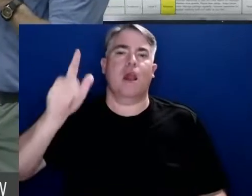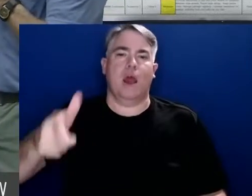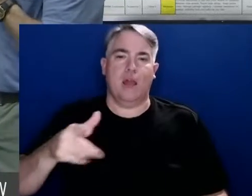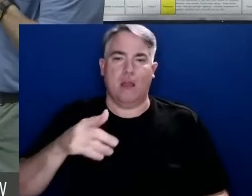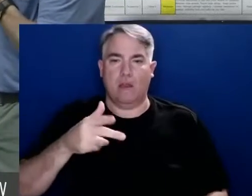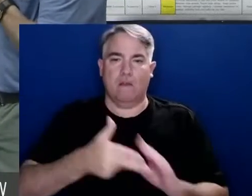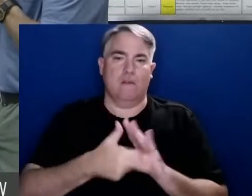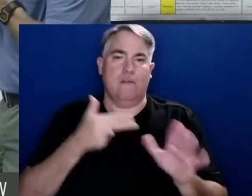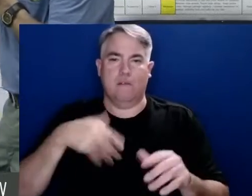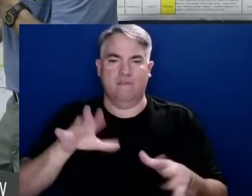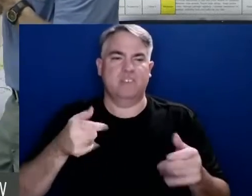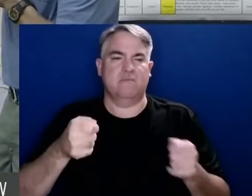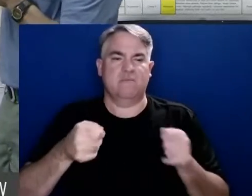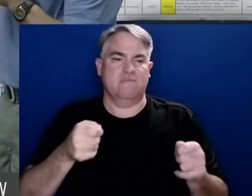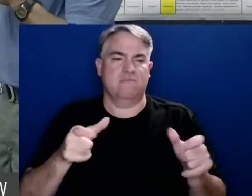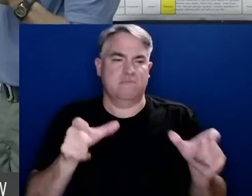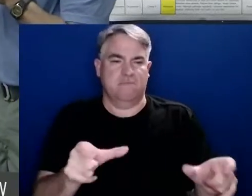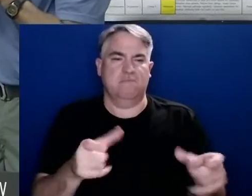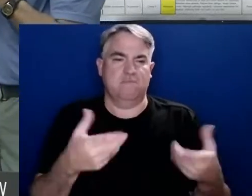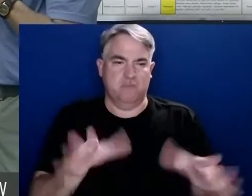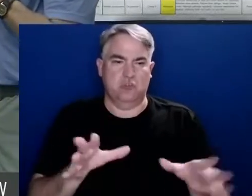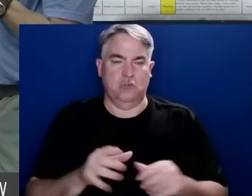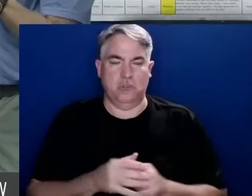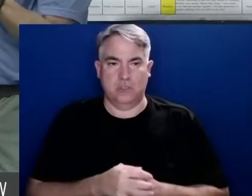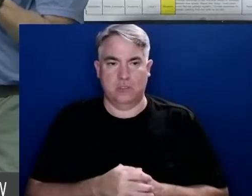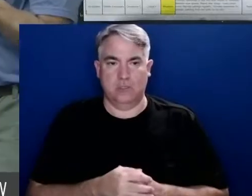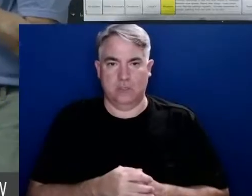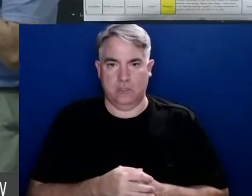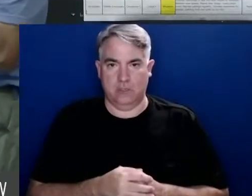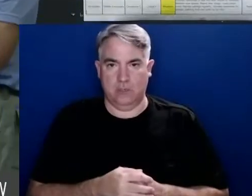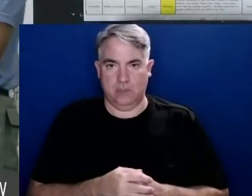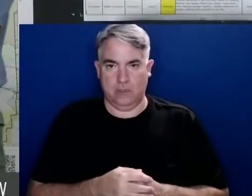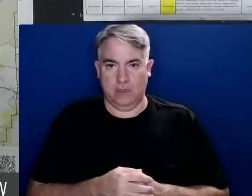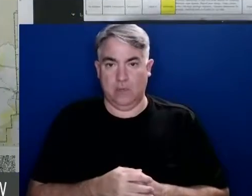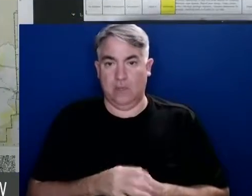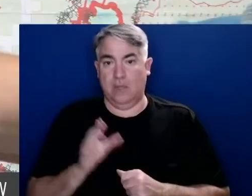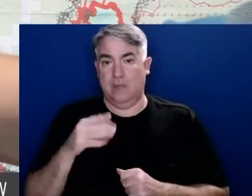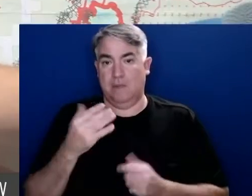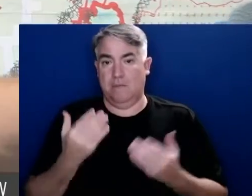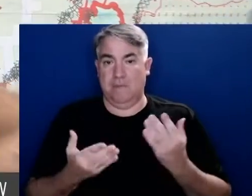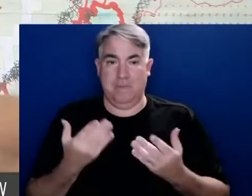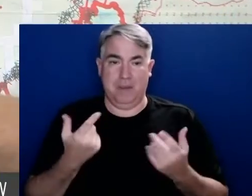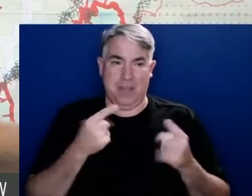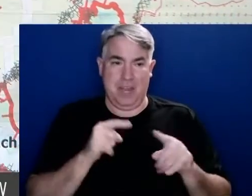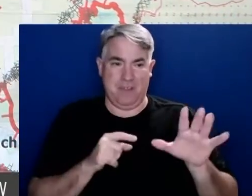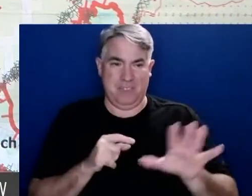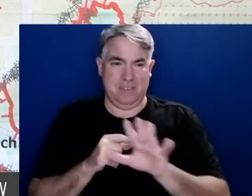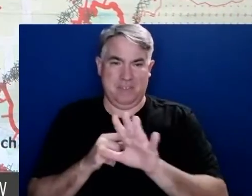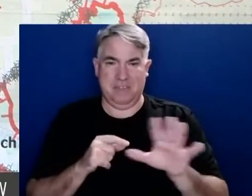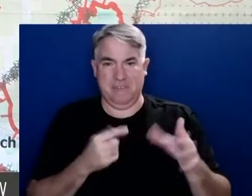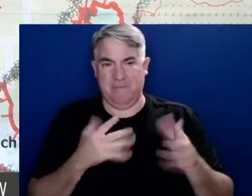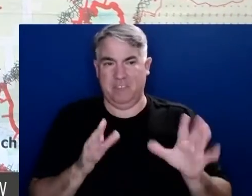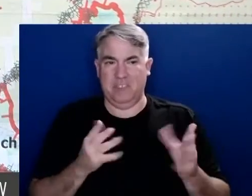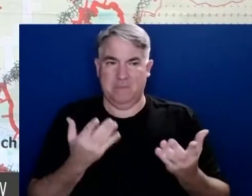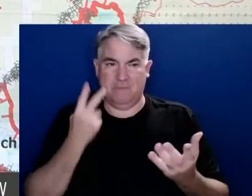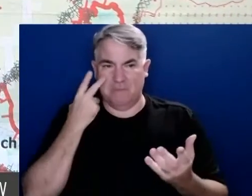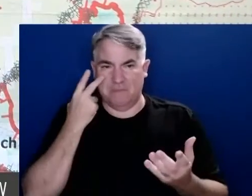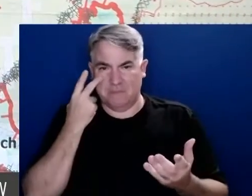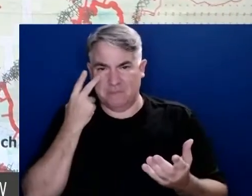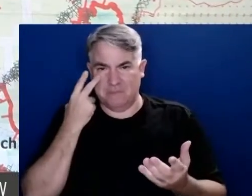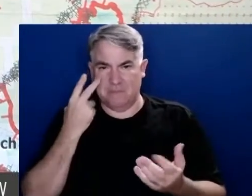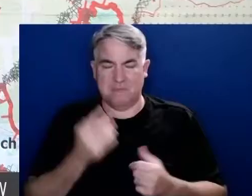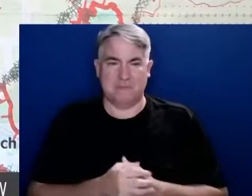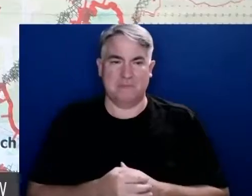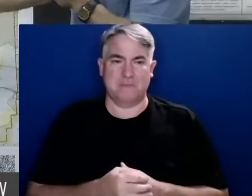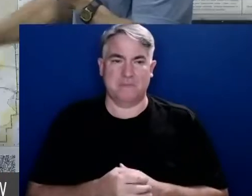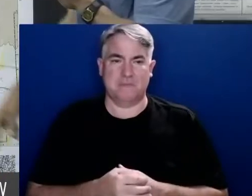few other places on this fire. Might happen eventually on this chunk here where it bumped up against the Walker Fire, and this chunk that bumped